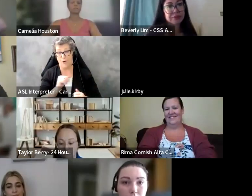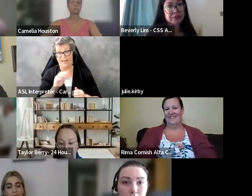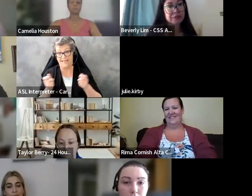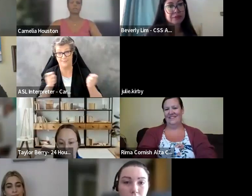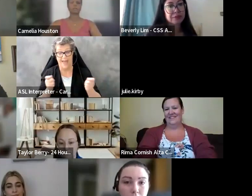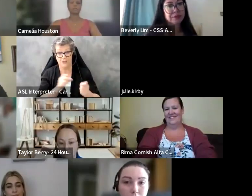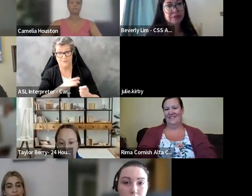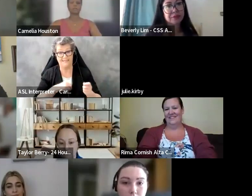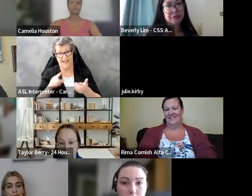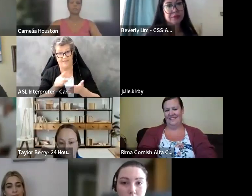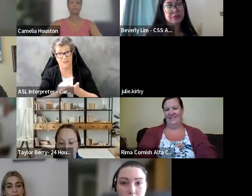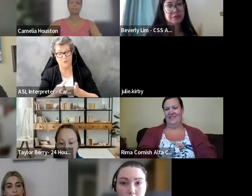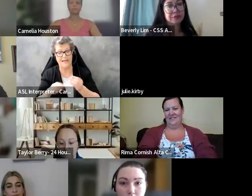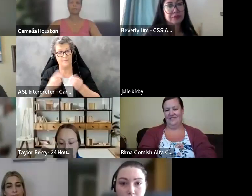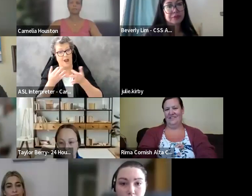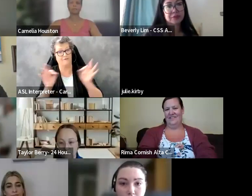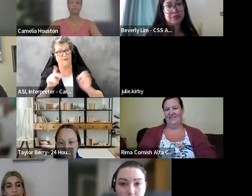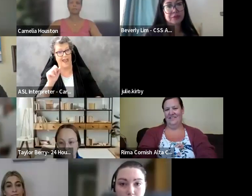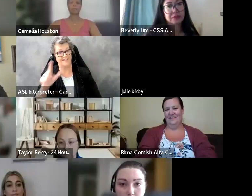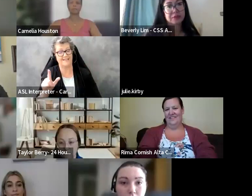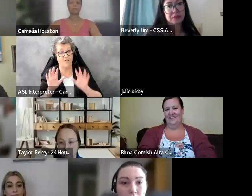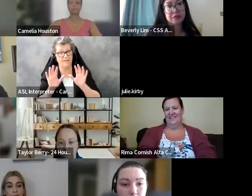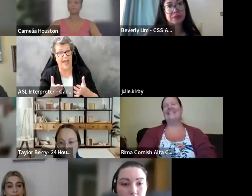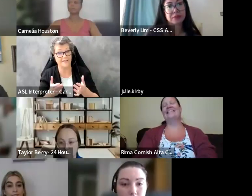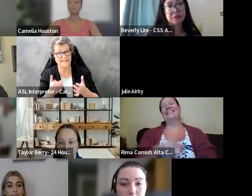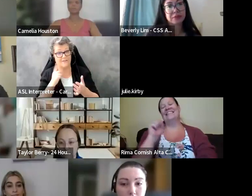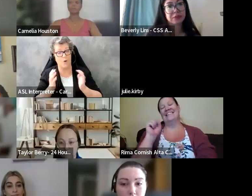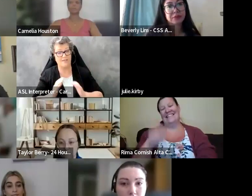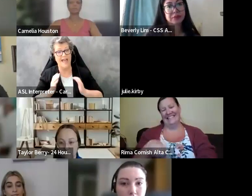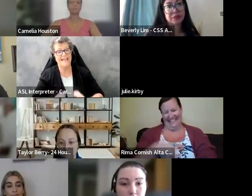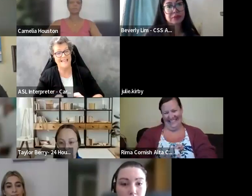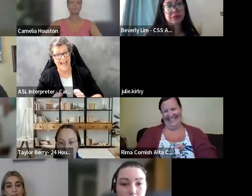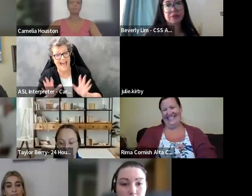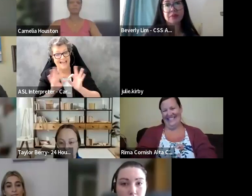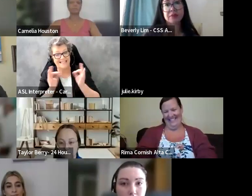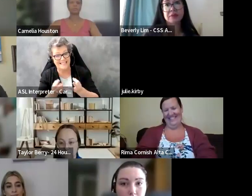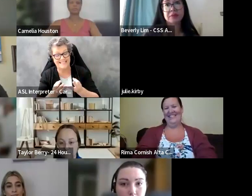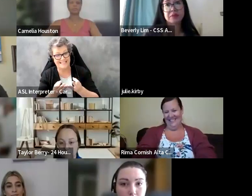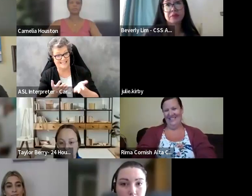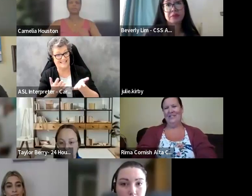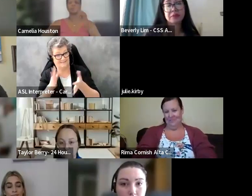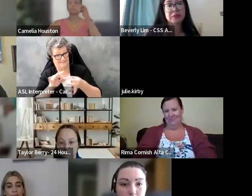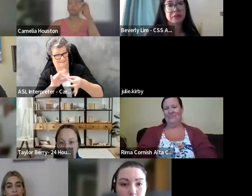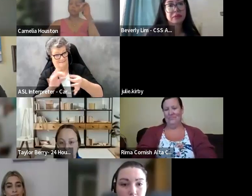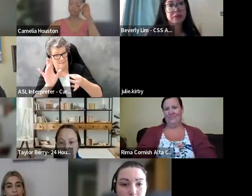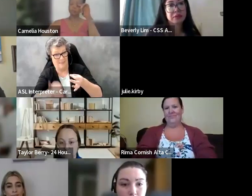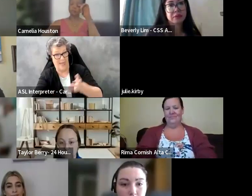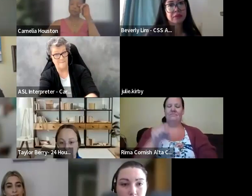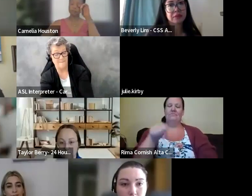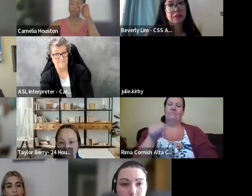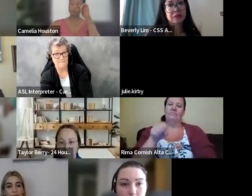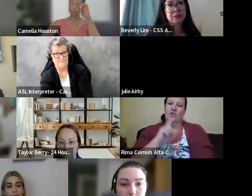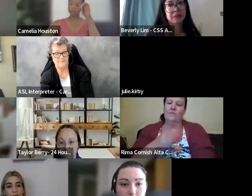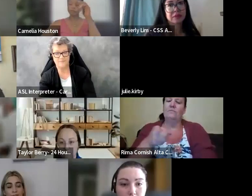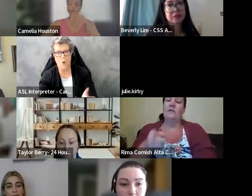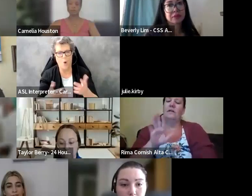week regarding a free ASL class for clients and families. Would you be able to speak to that a little bit, or maybe put